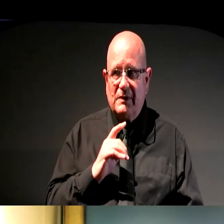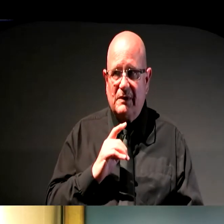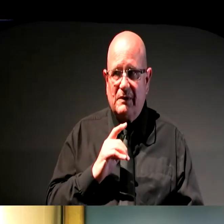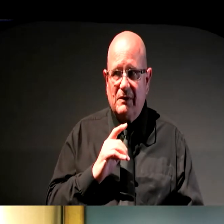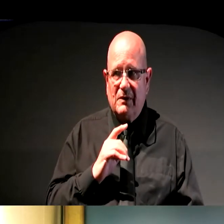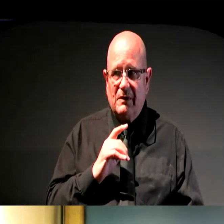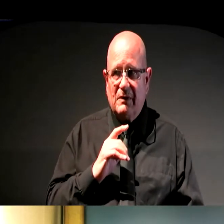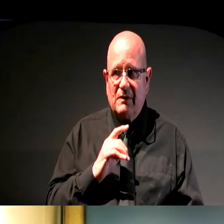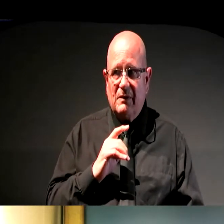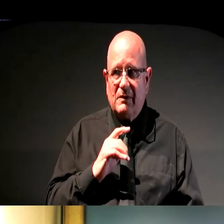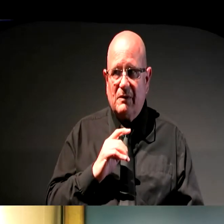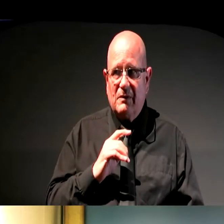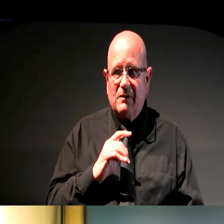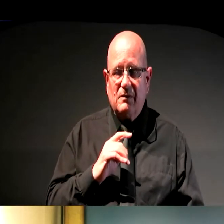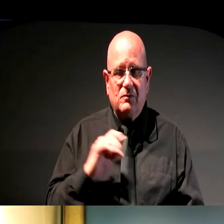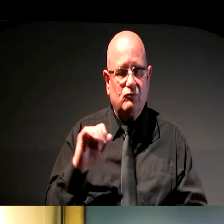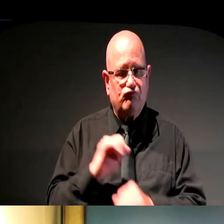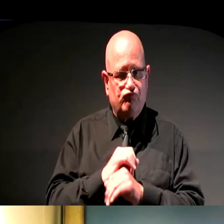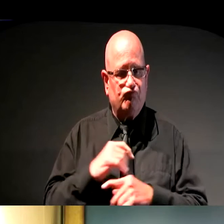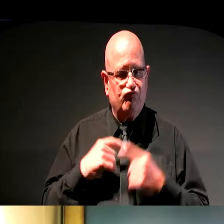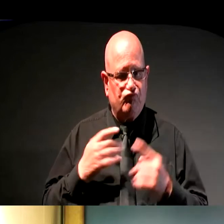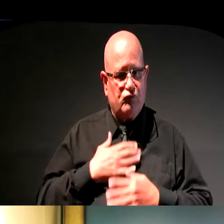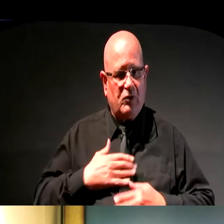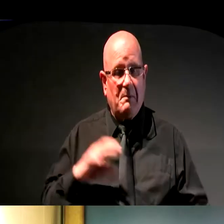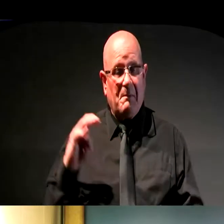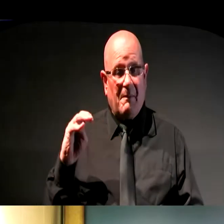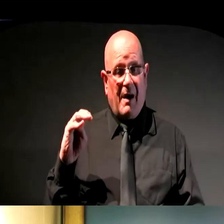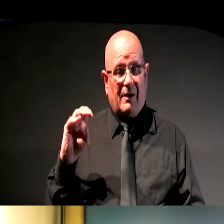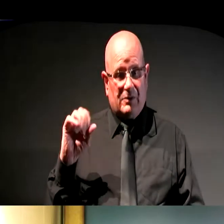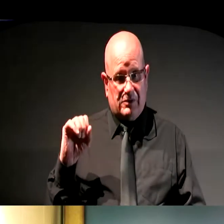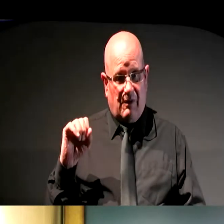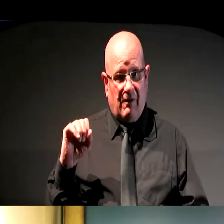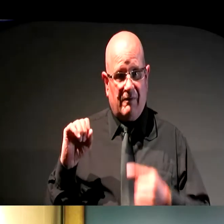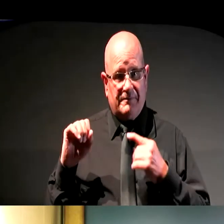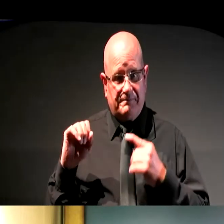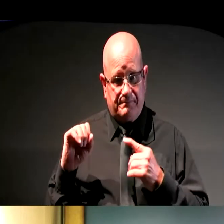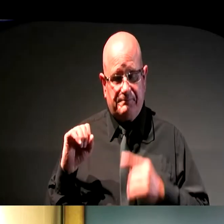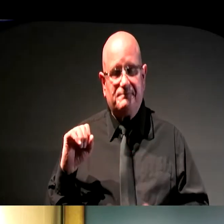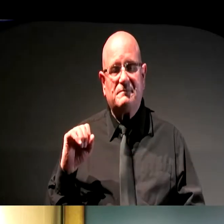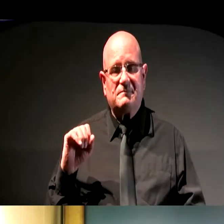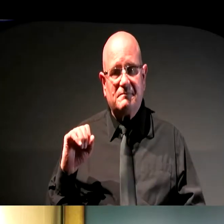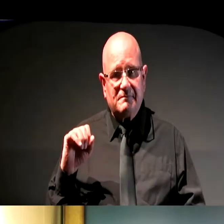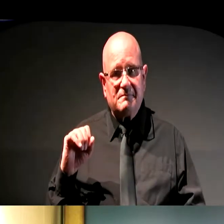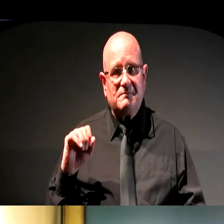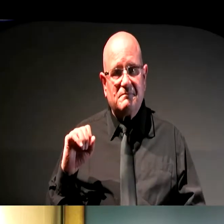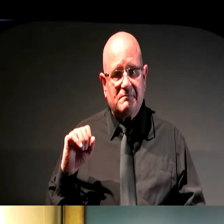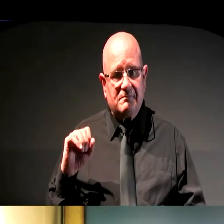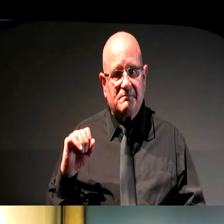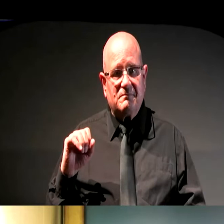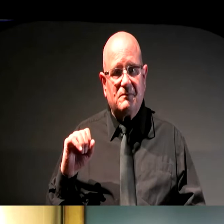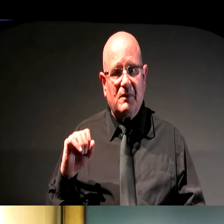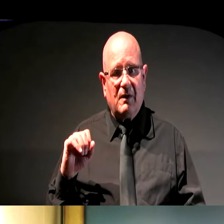think the thing that makes it work is Microsoft has really embraced a lot of elements of